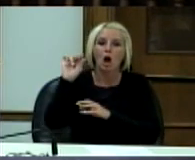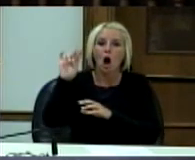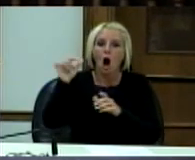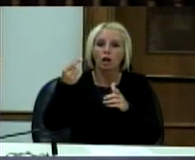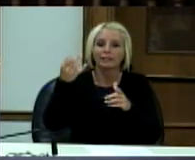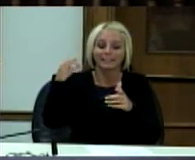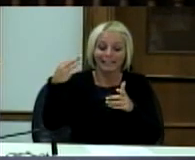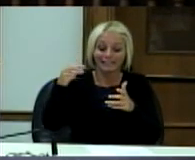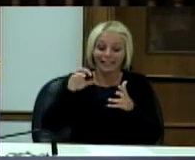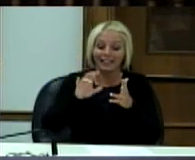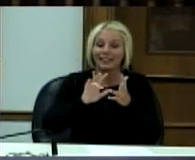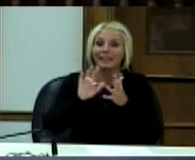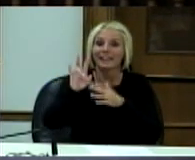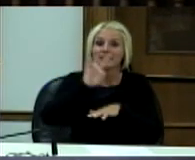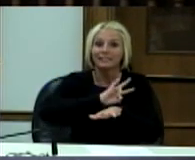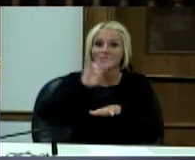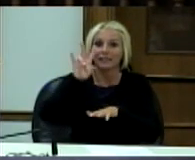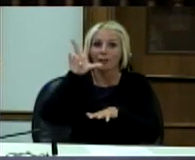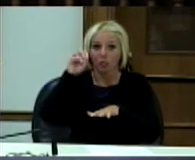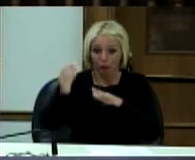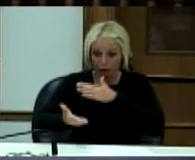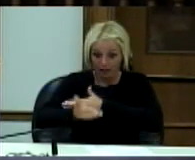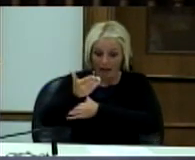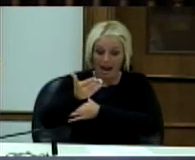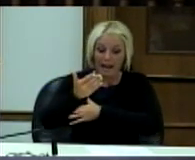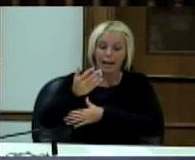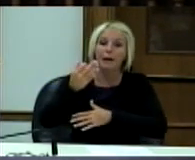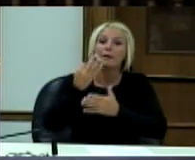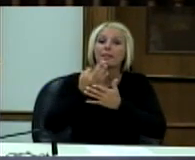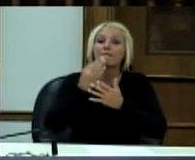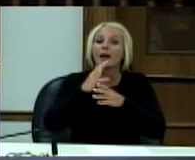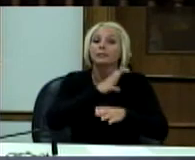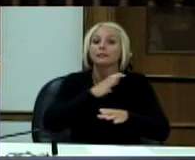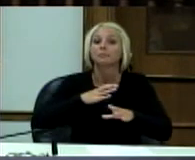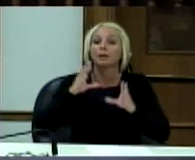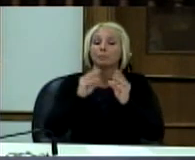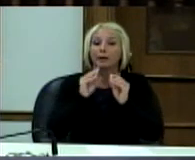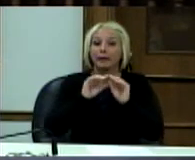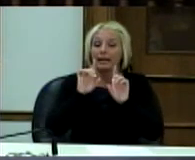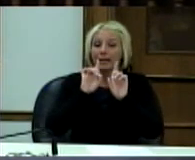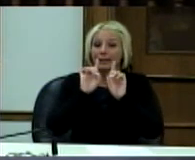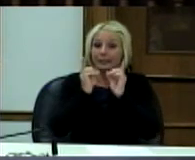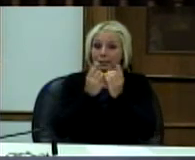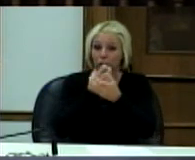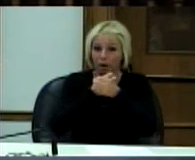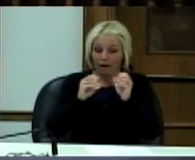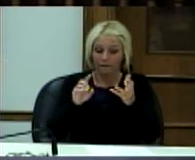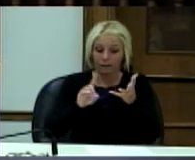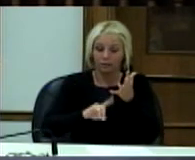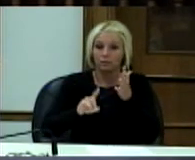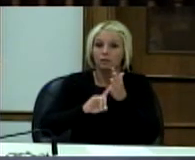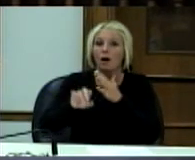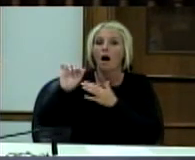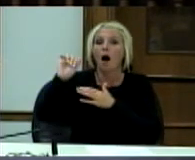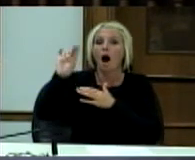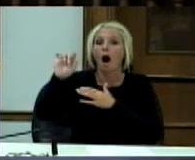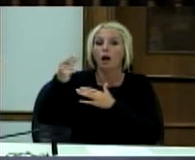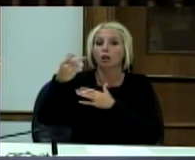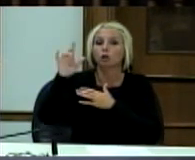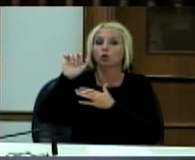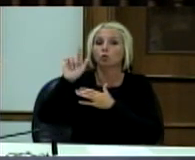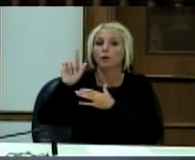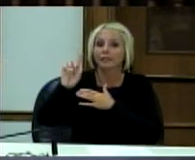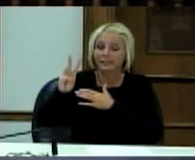19th at 7:30 AM, the finance committee meeting at the district office. August 26th